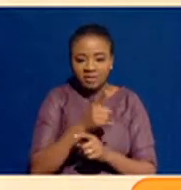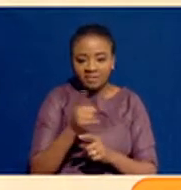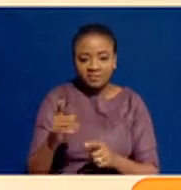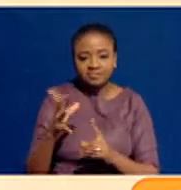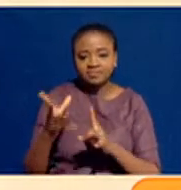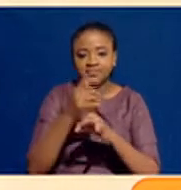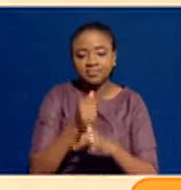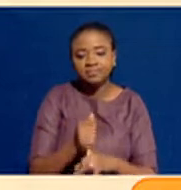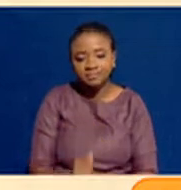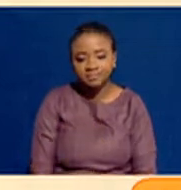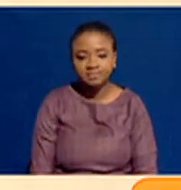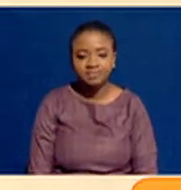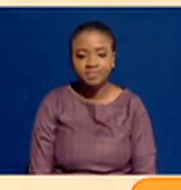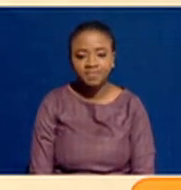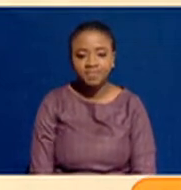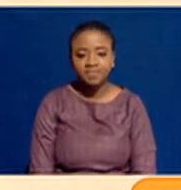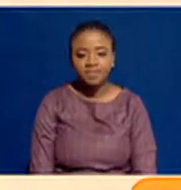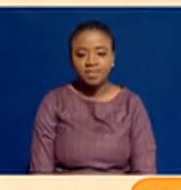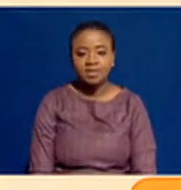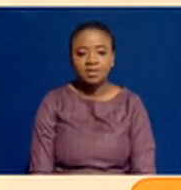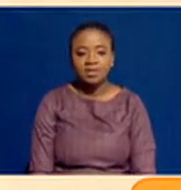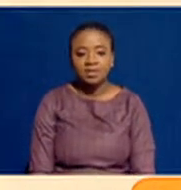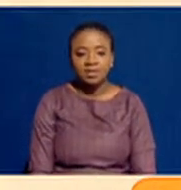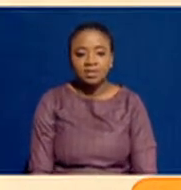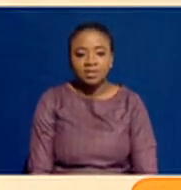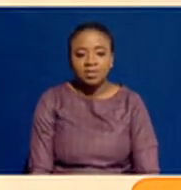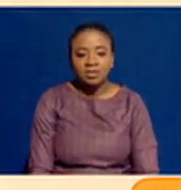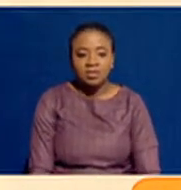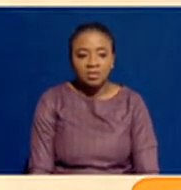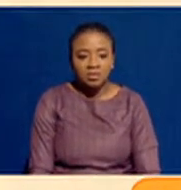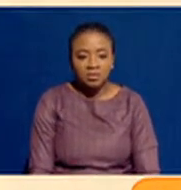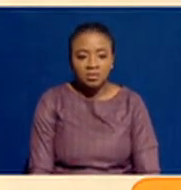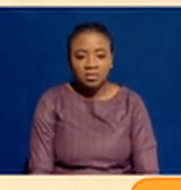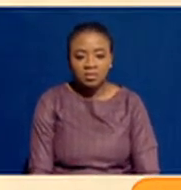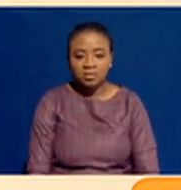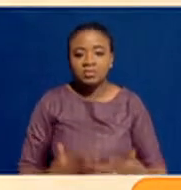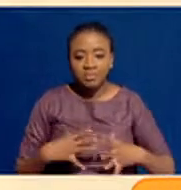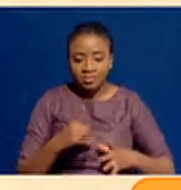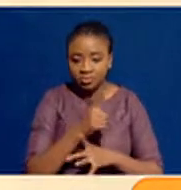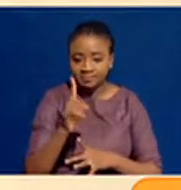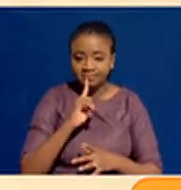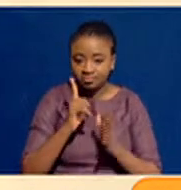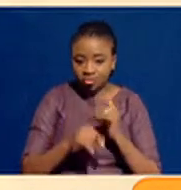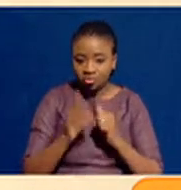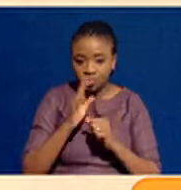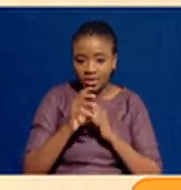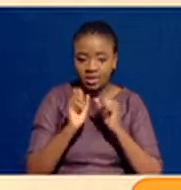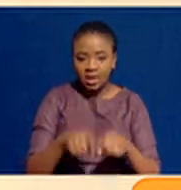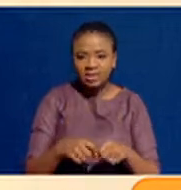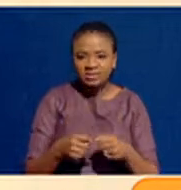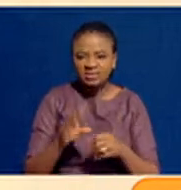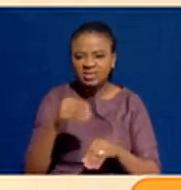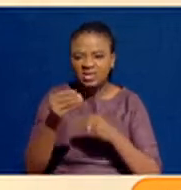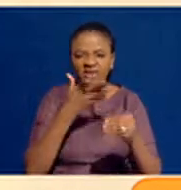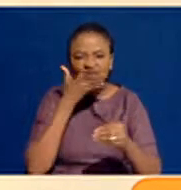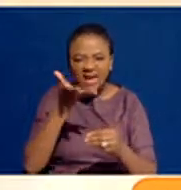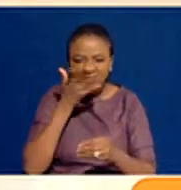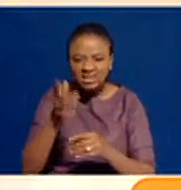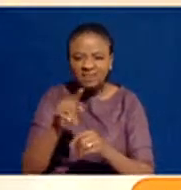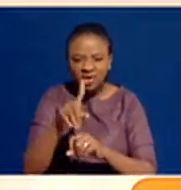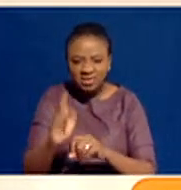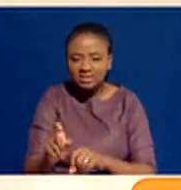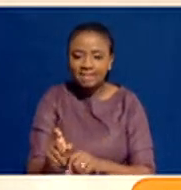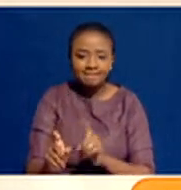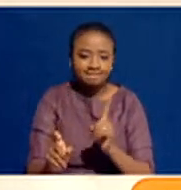night. The ones who are cheating Kenyans that they can leak their questions to them.